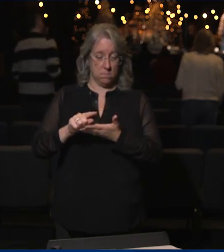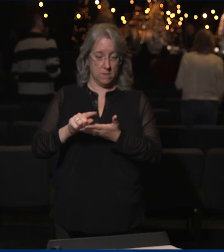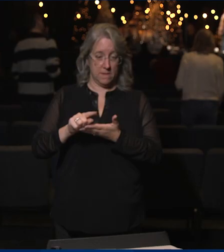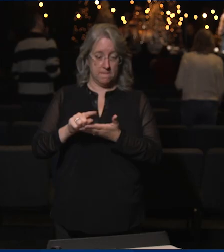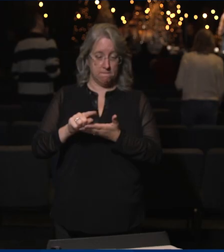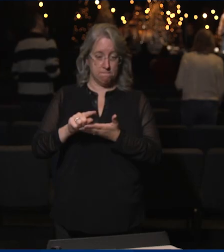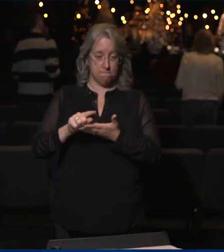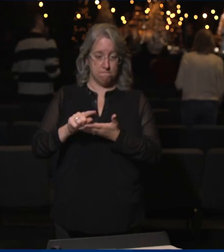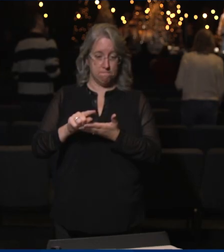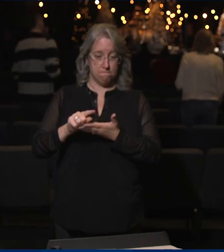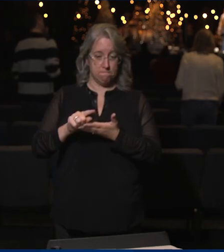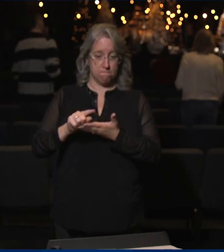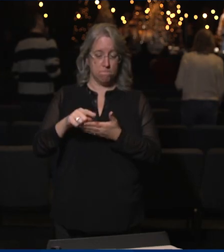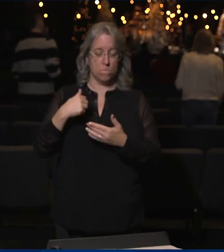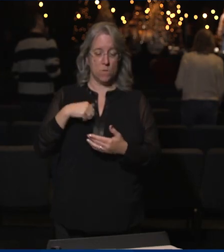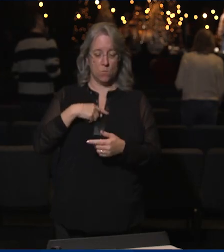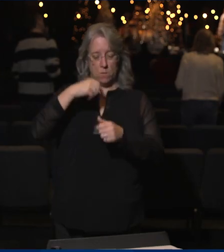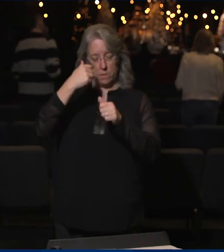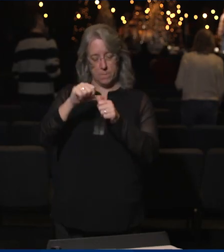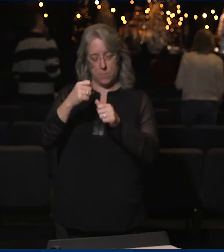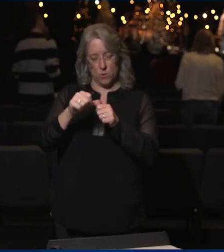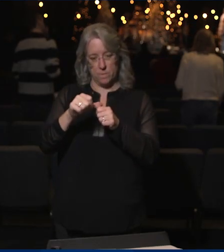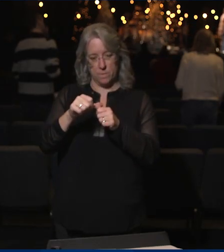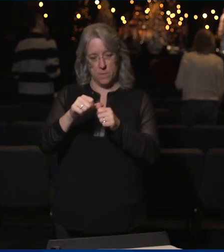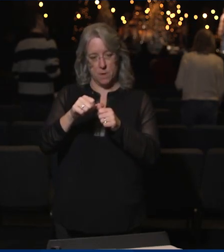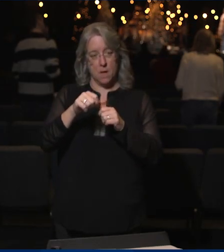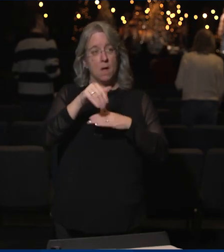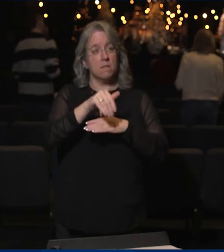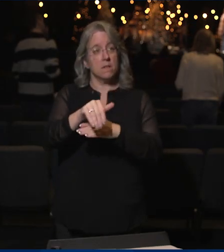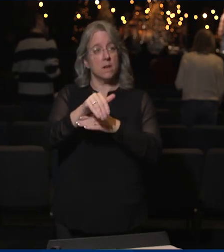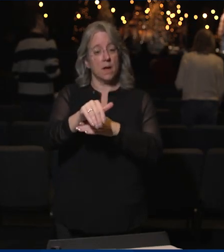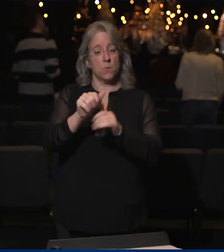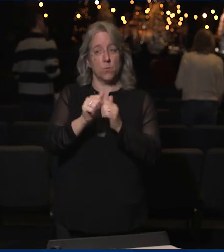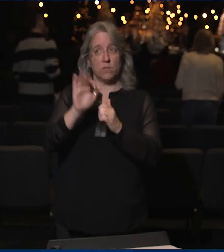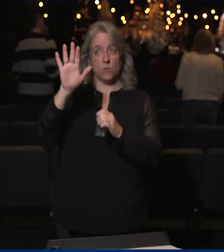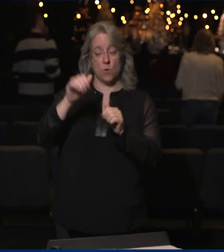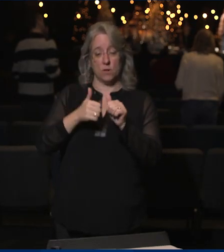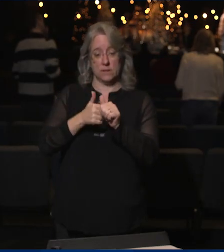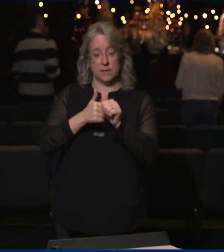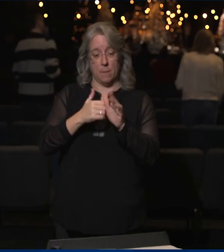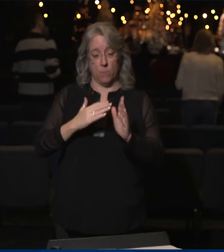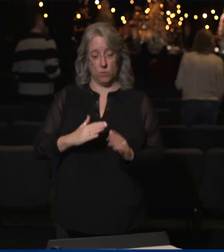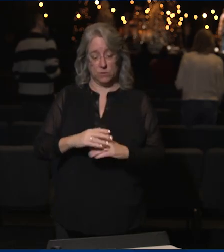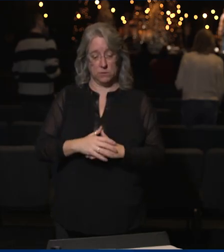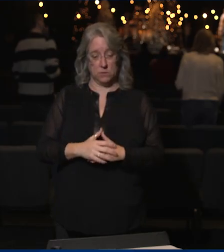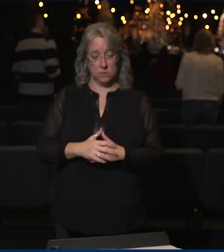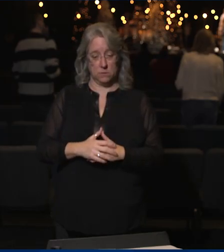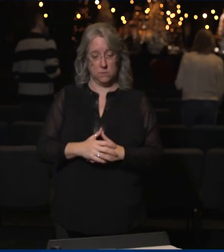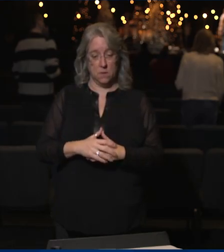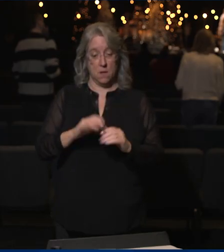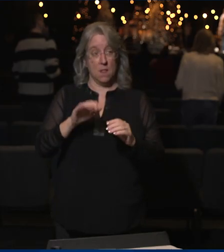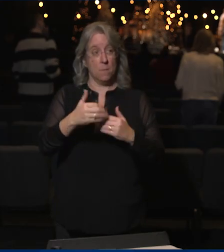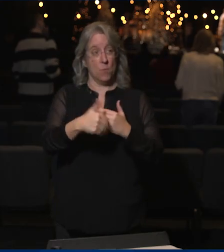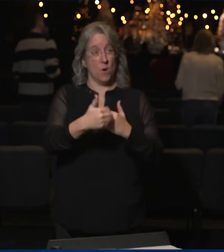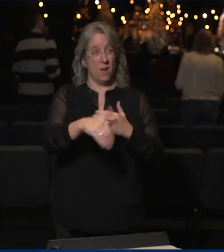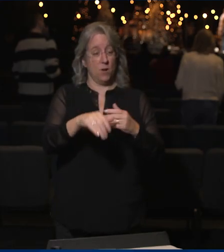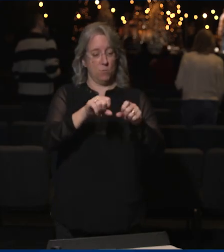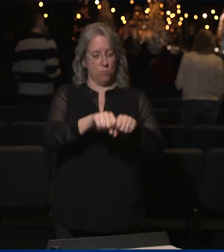of the night you were with your disciples, how you broke the bread. And you said, this is my